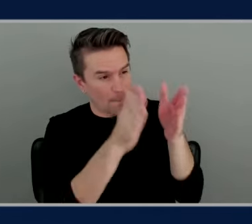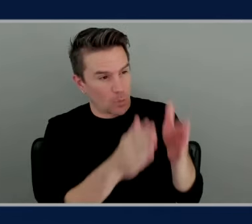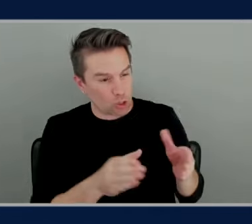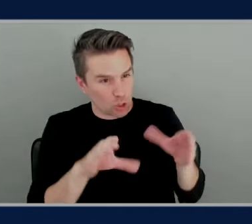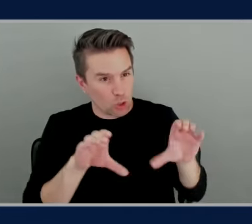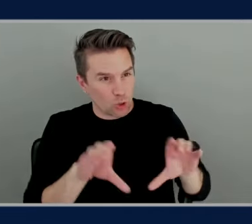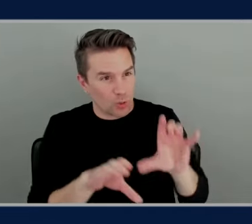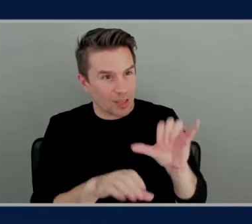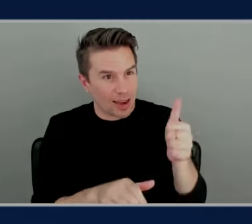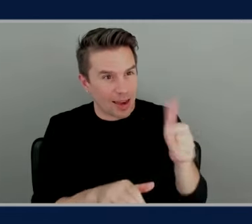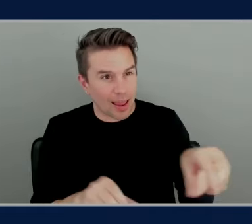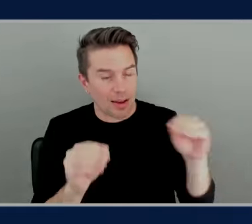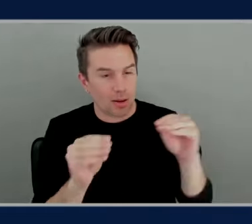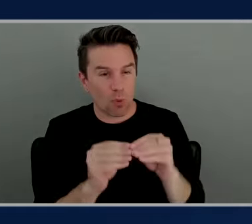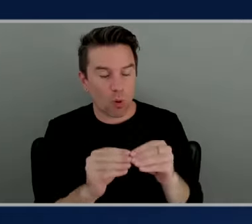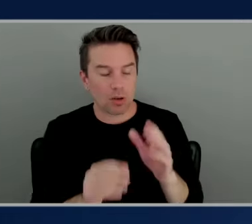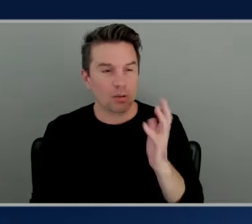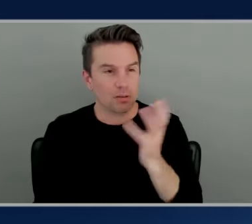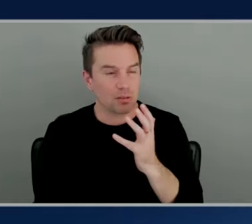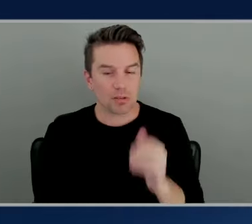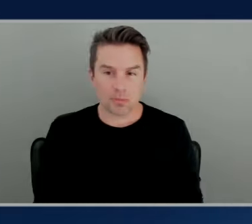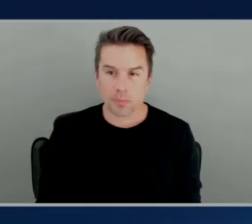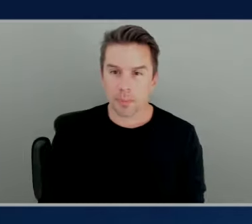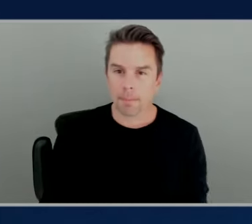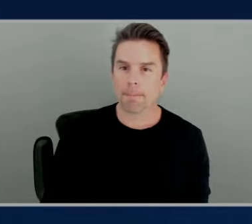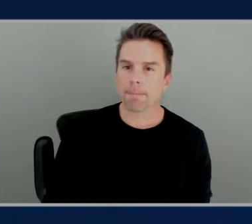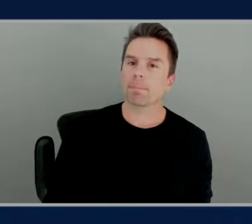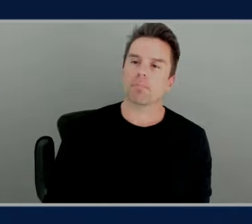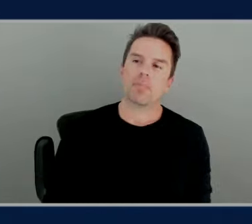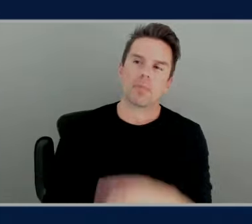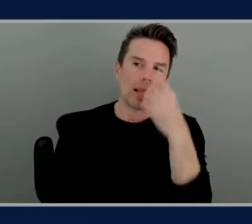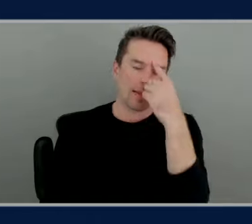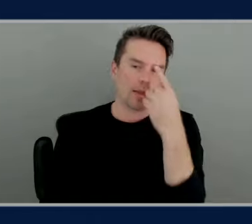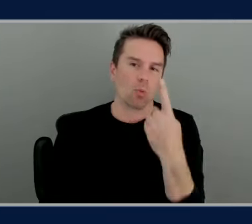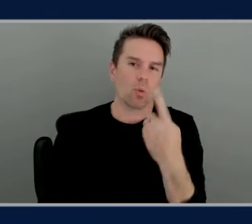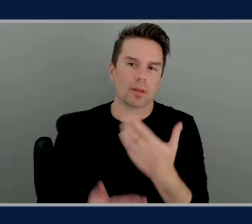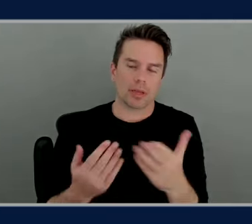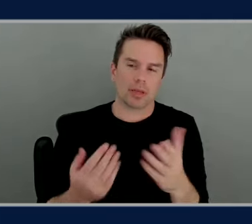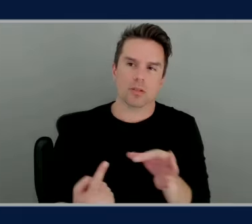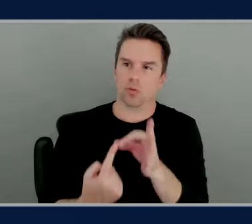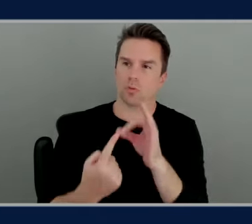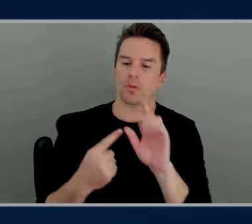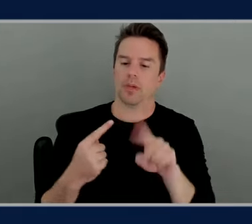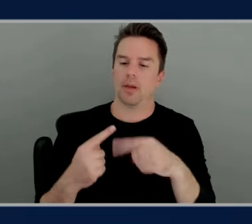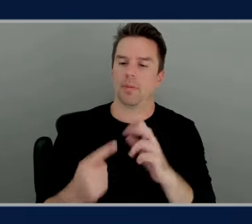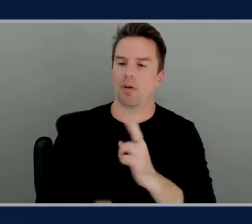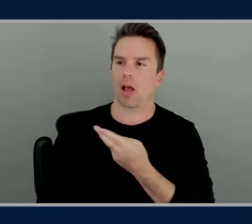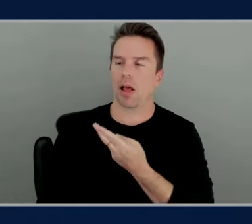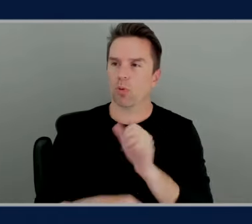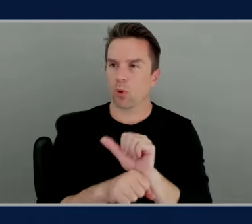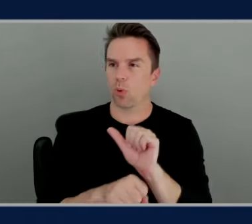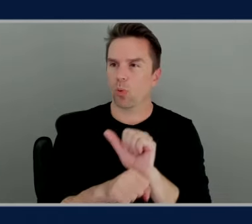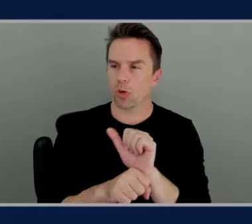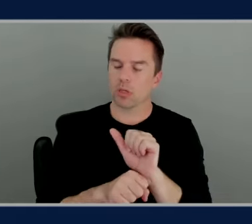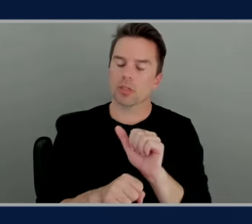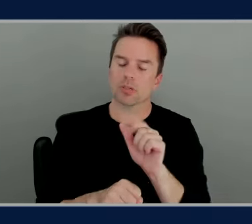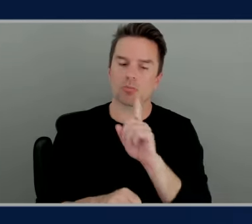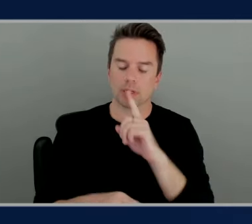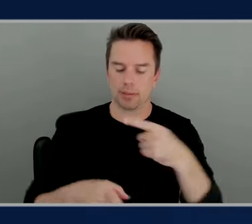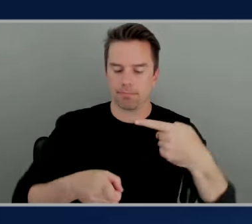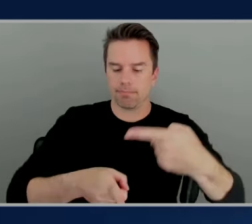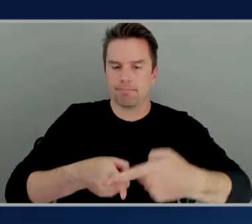at that point. Yep. I think one thing that's also a little bit unique of the work that we do is it's really that intersection of